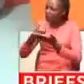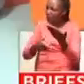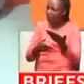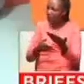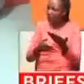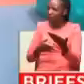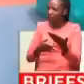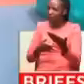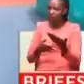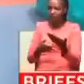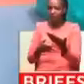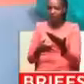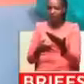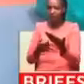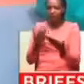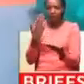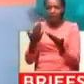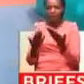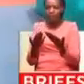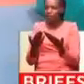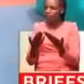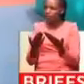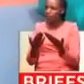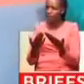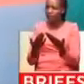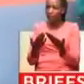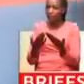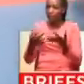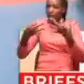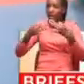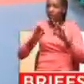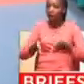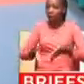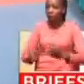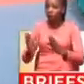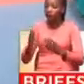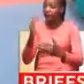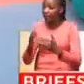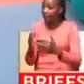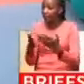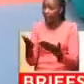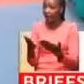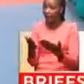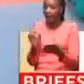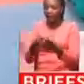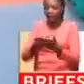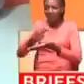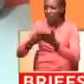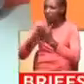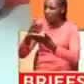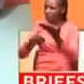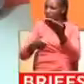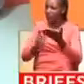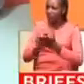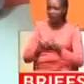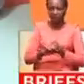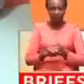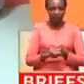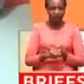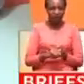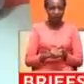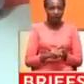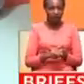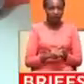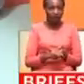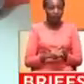some degree initiated? Because if then some of the doors were closing, does that mean? I think, you see,